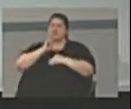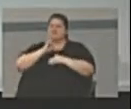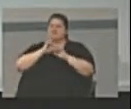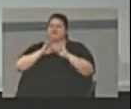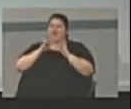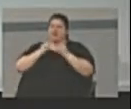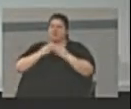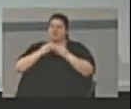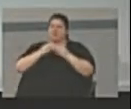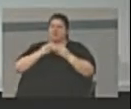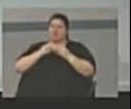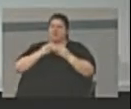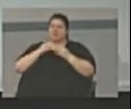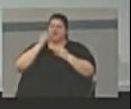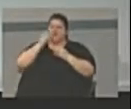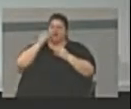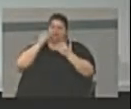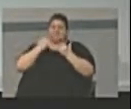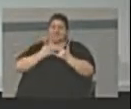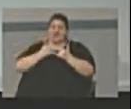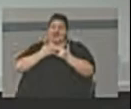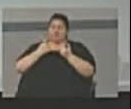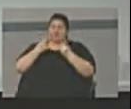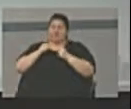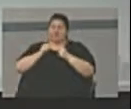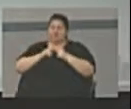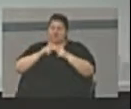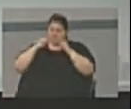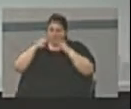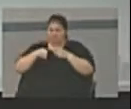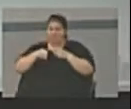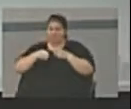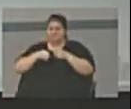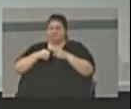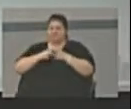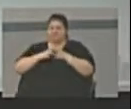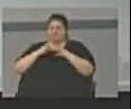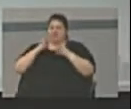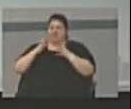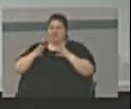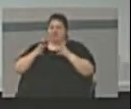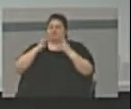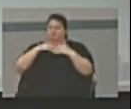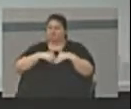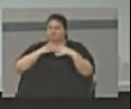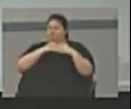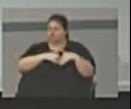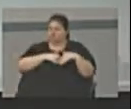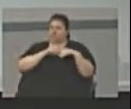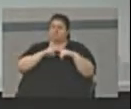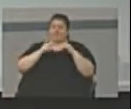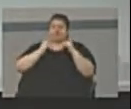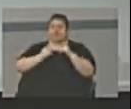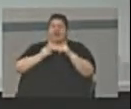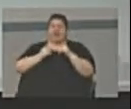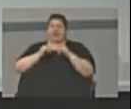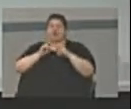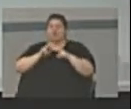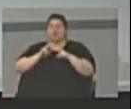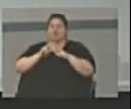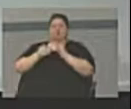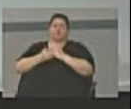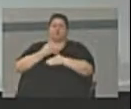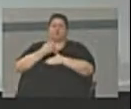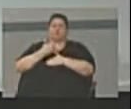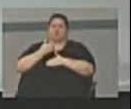that trend has changed. We have a lot of stock that's available. A lot of them have been in foreclosure, but we need to look at now what are our new